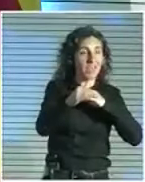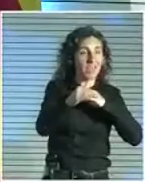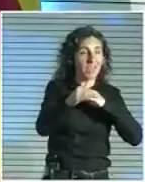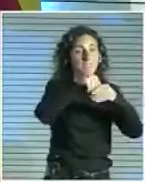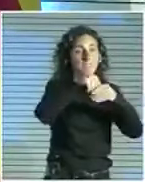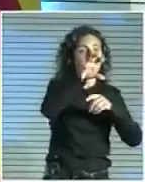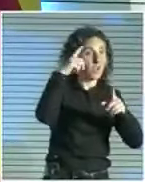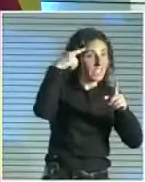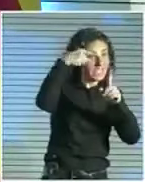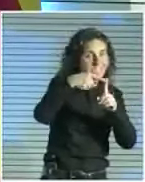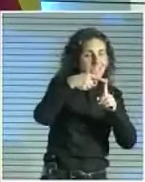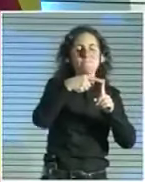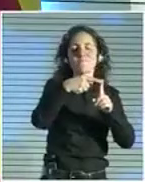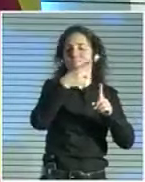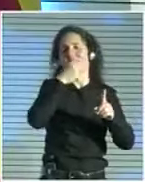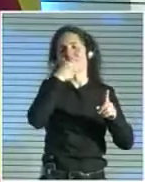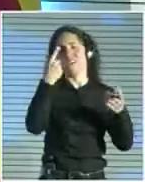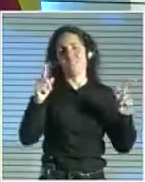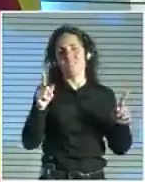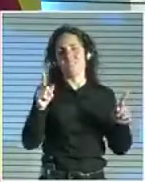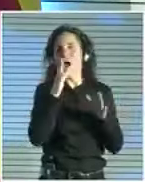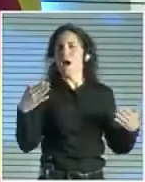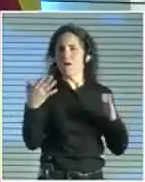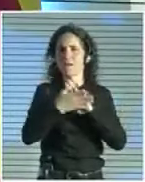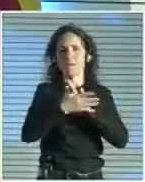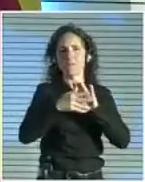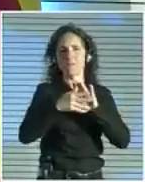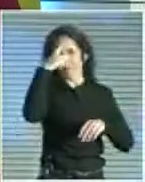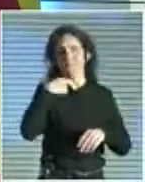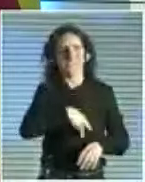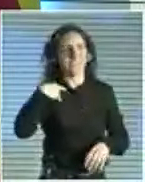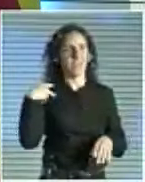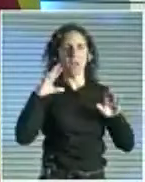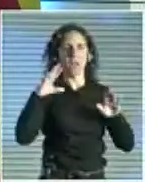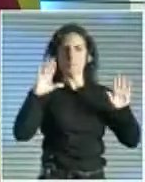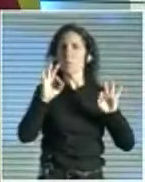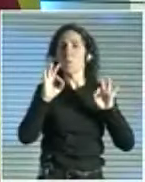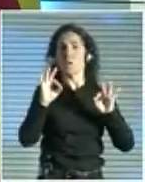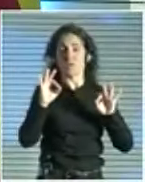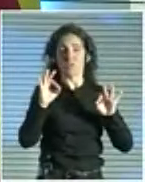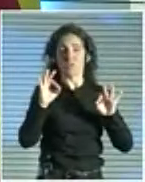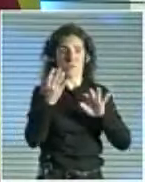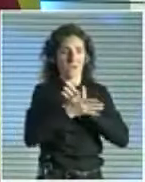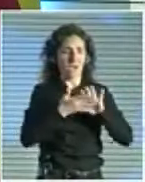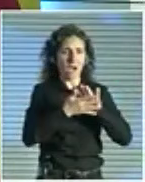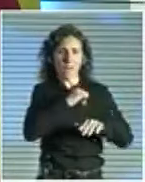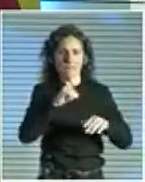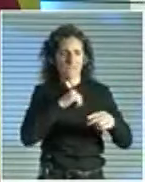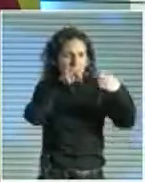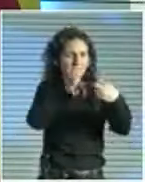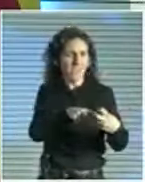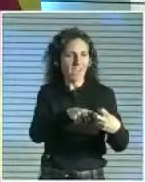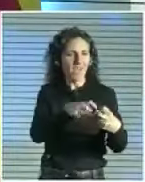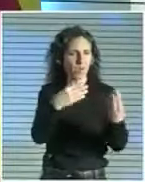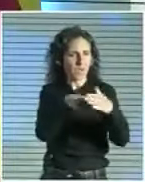to a destination manager, he will say, you have to be a certain character for this business. Yeah. And that